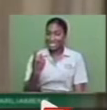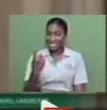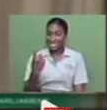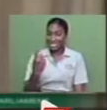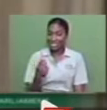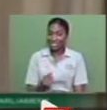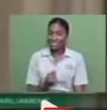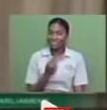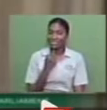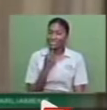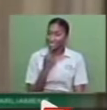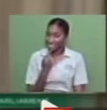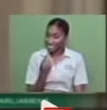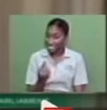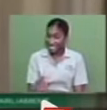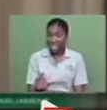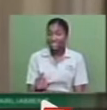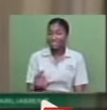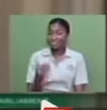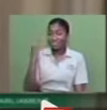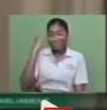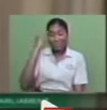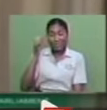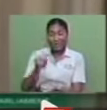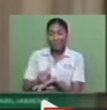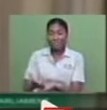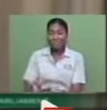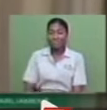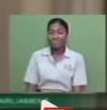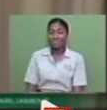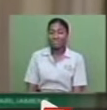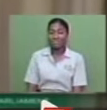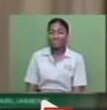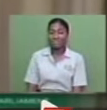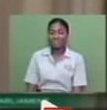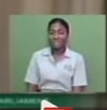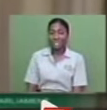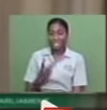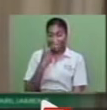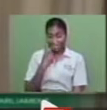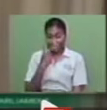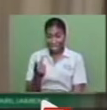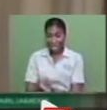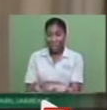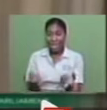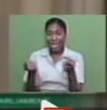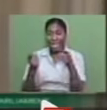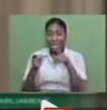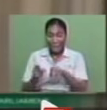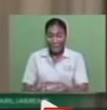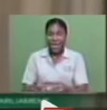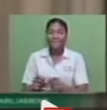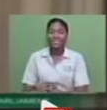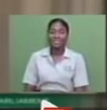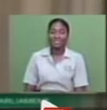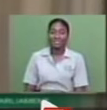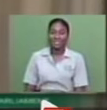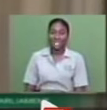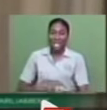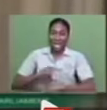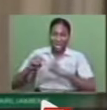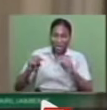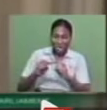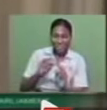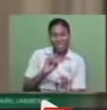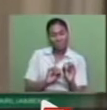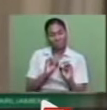brought this new concept in again. No. And we'll see what happens when we come to amend the Corporation Tax Act